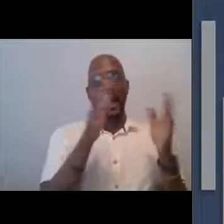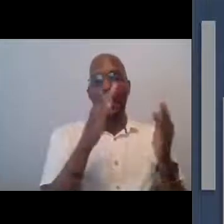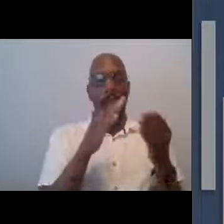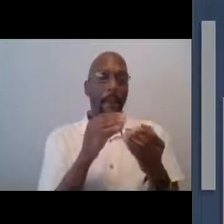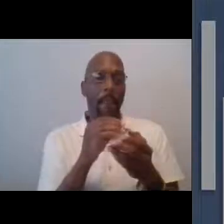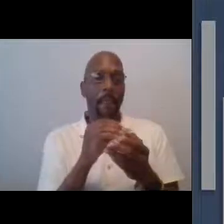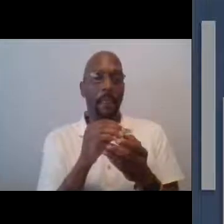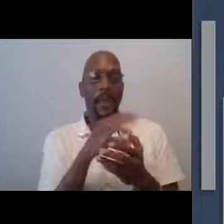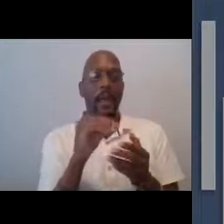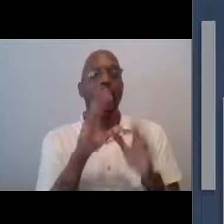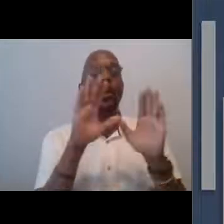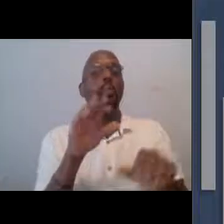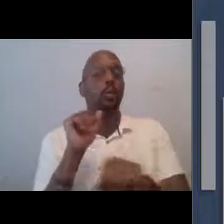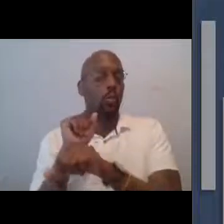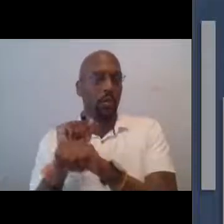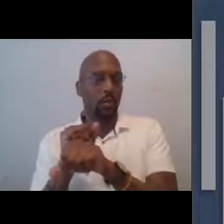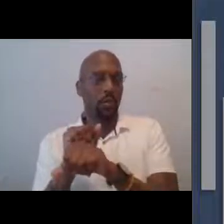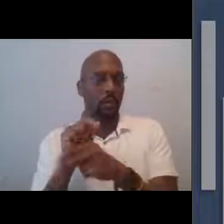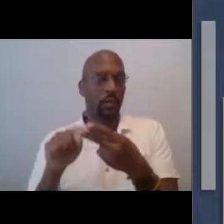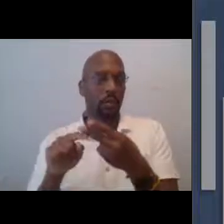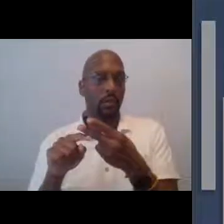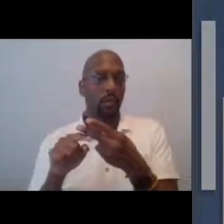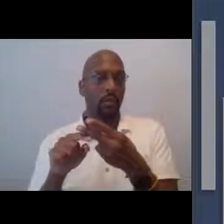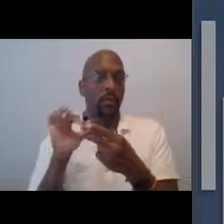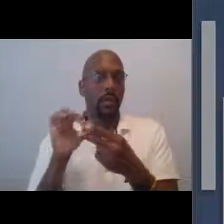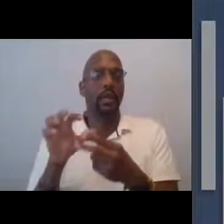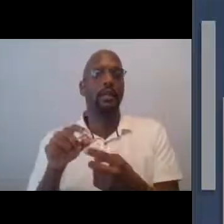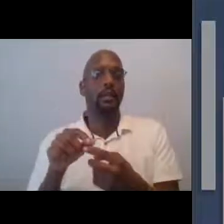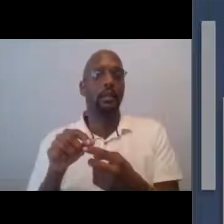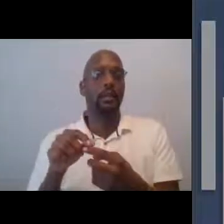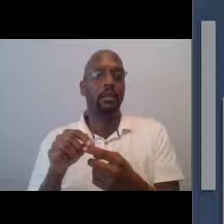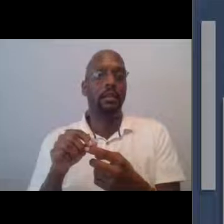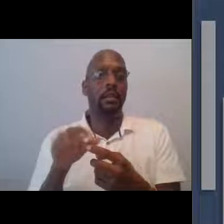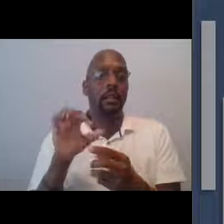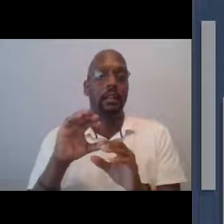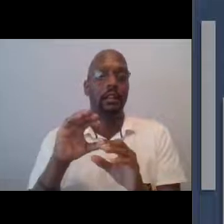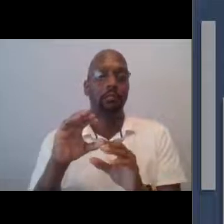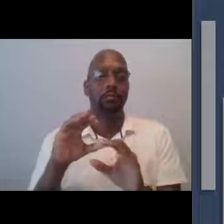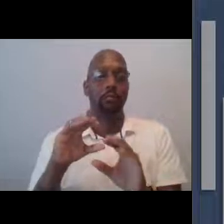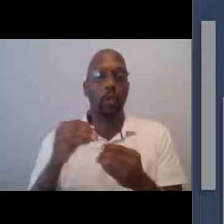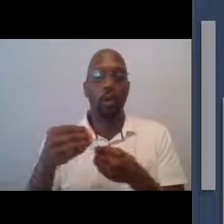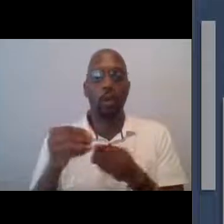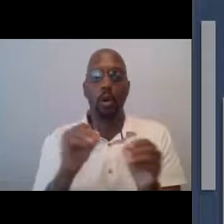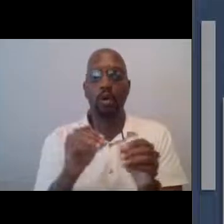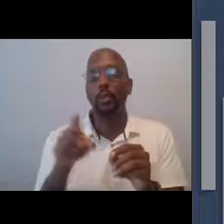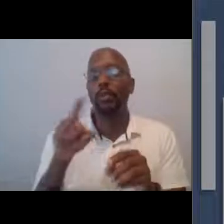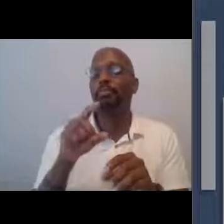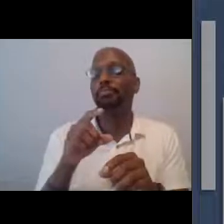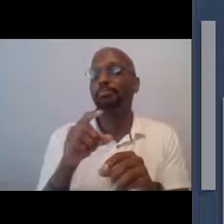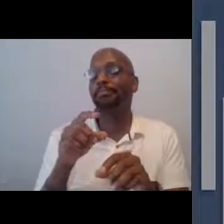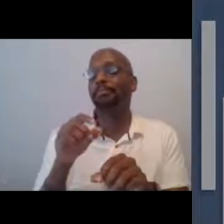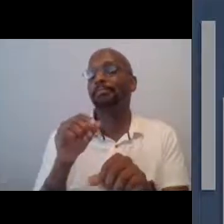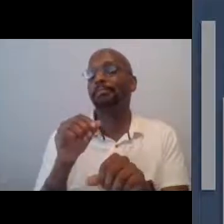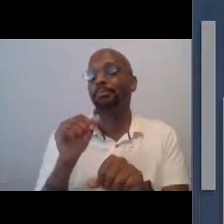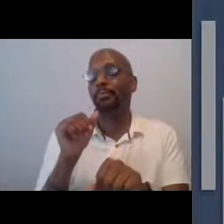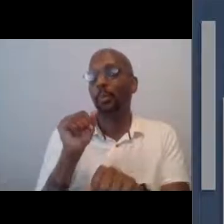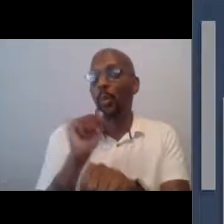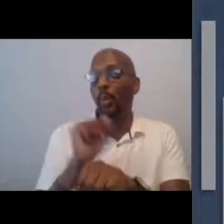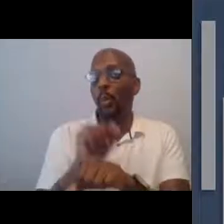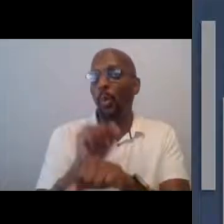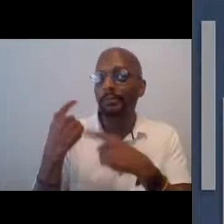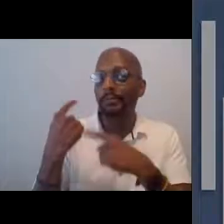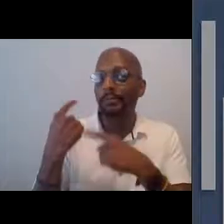and the amazing work of that specific day and the amount of organizations that you all have been able to get on board. And